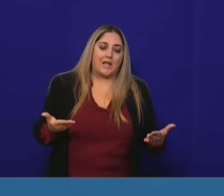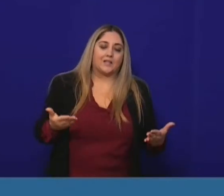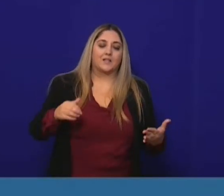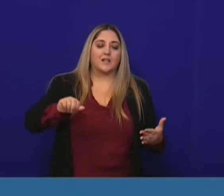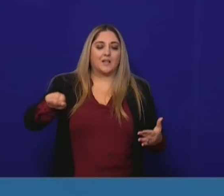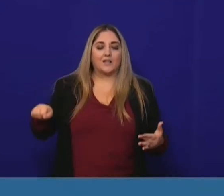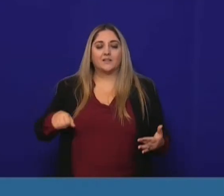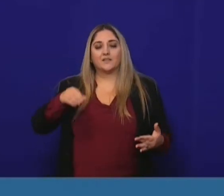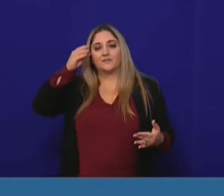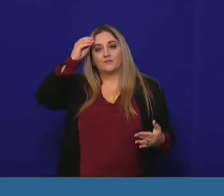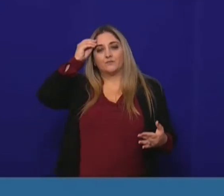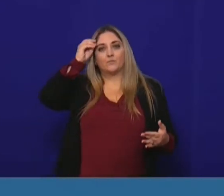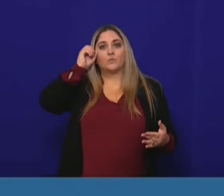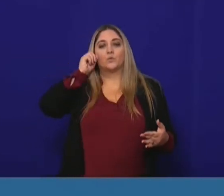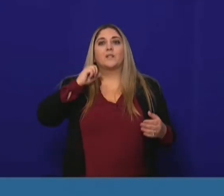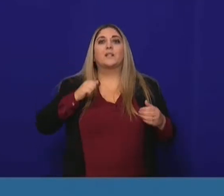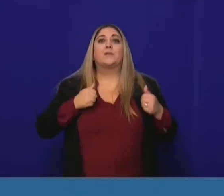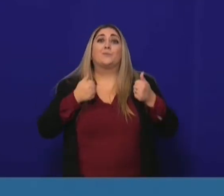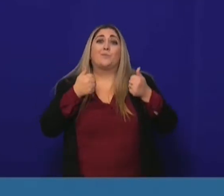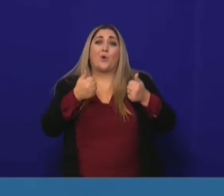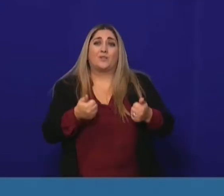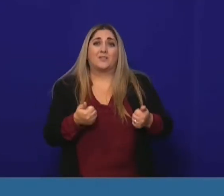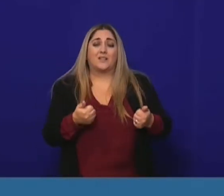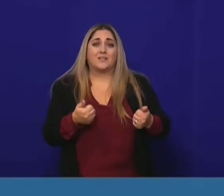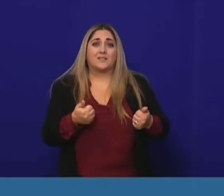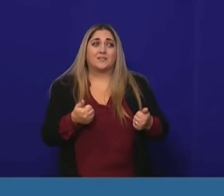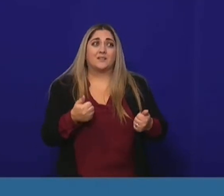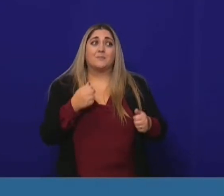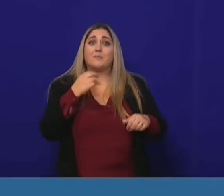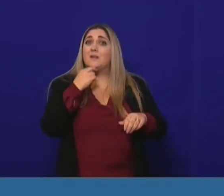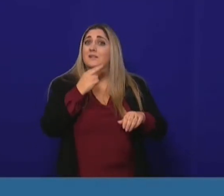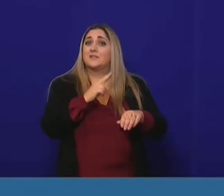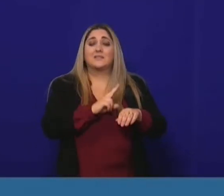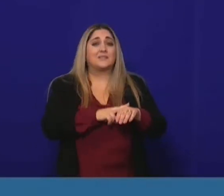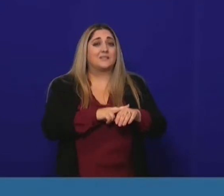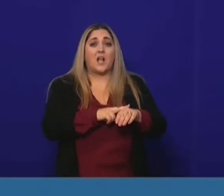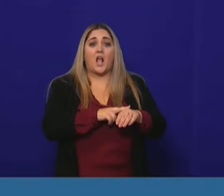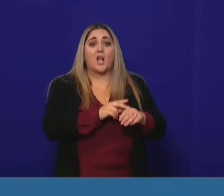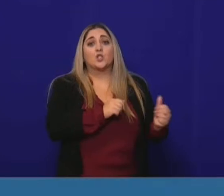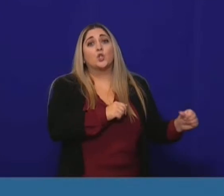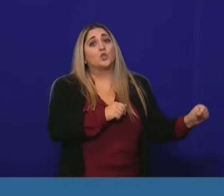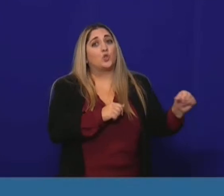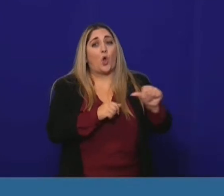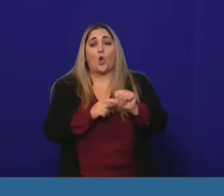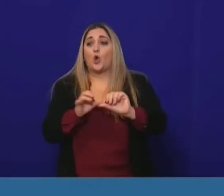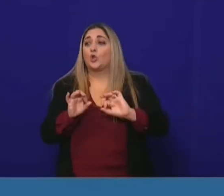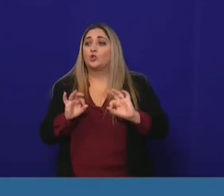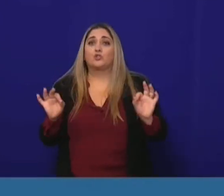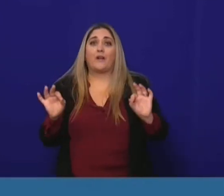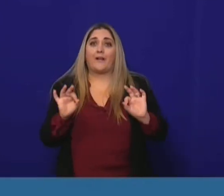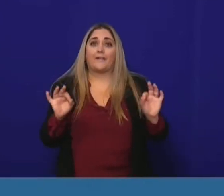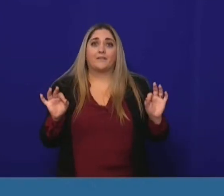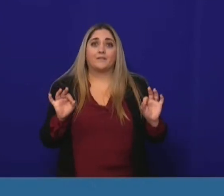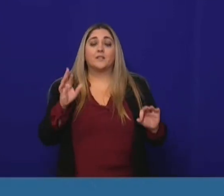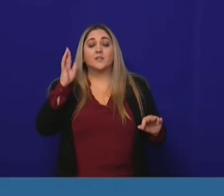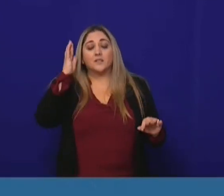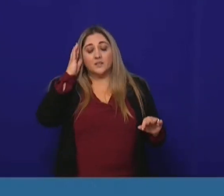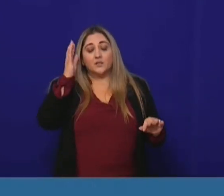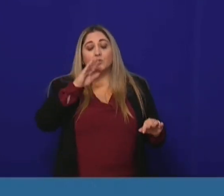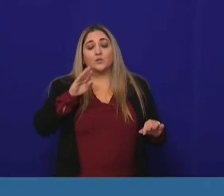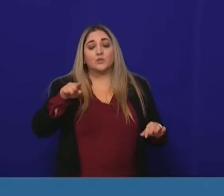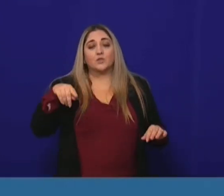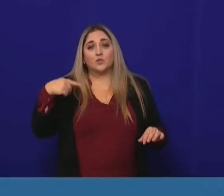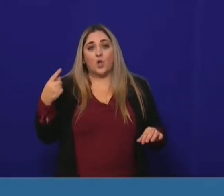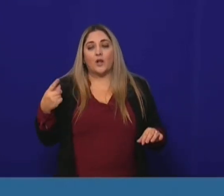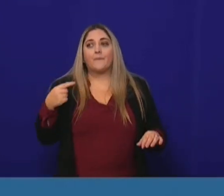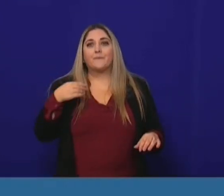importanti li ma jkunx hemm din l-eżenzjonijiet għaliex inti ħajkollok riskju li jkunu qegħdin iltaqgħu ma' persuni oħrajn. Kellna sitwazzjonijiet bħal